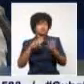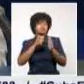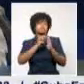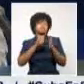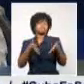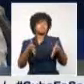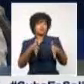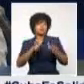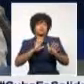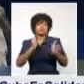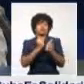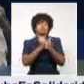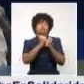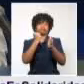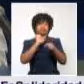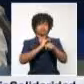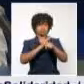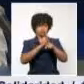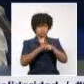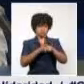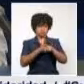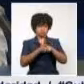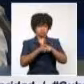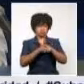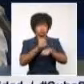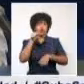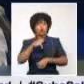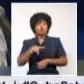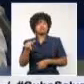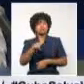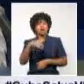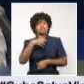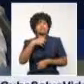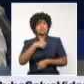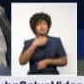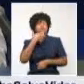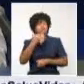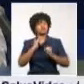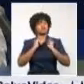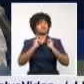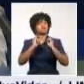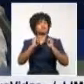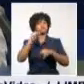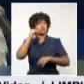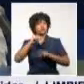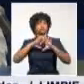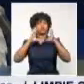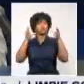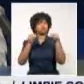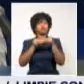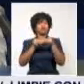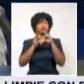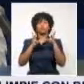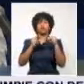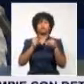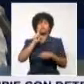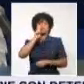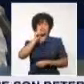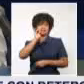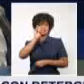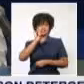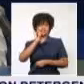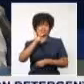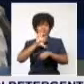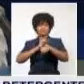are contacts, and there is no need to keep them hospitalized. Why is that? The data do